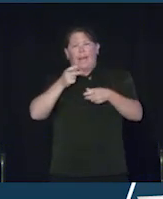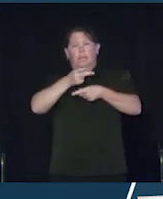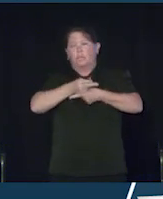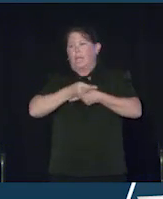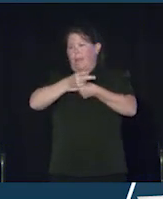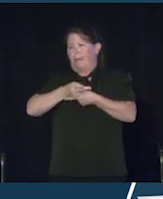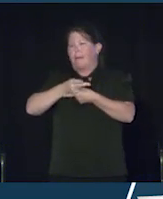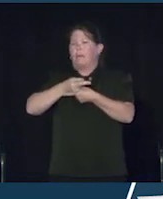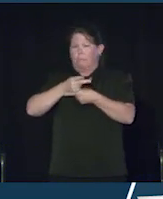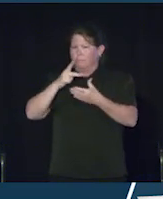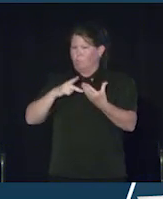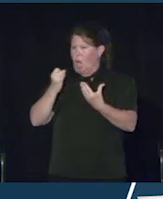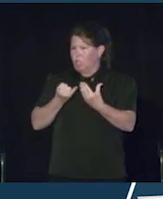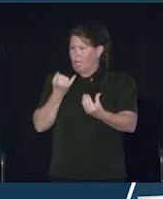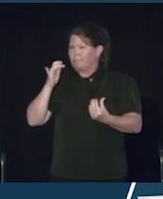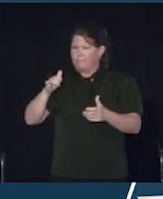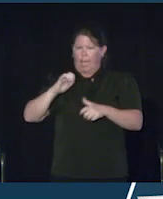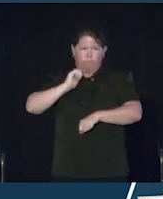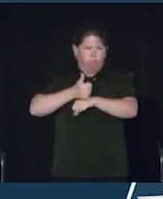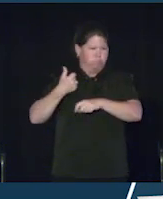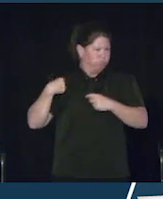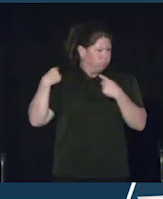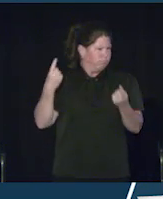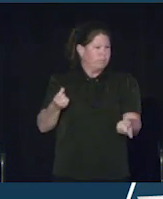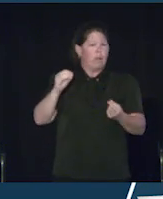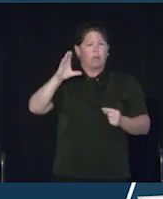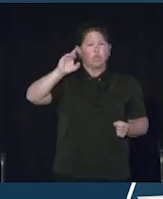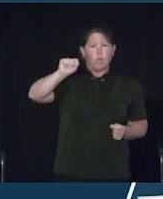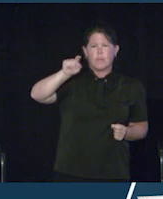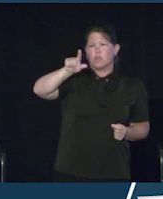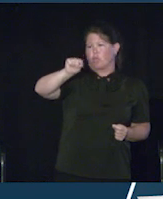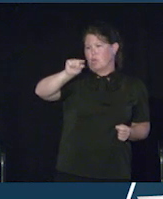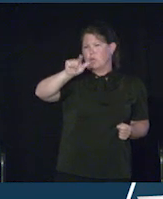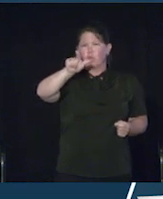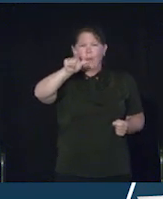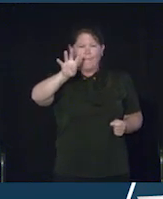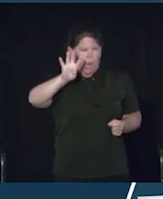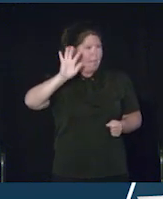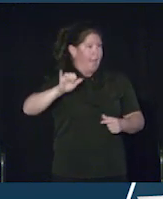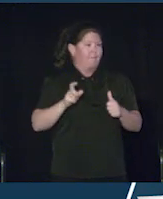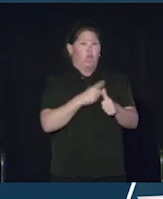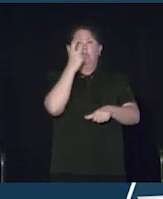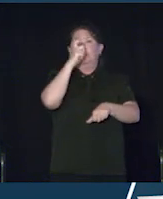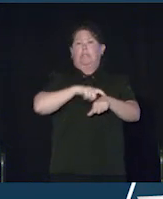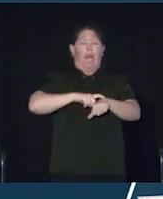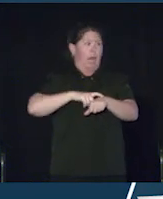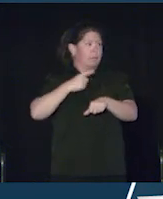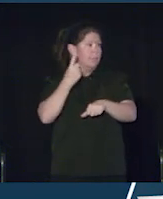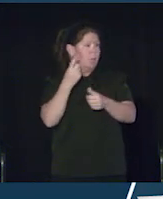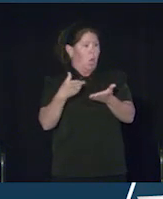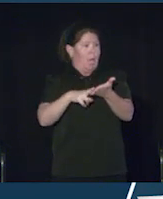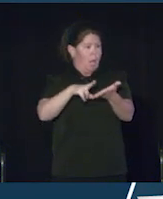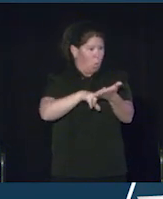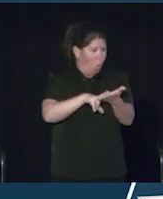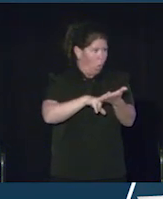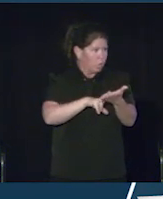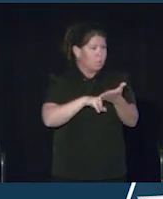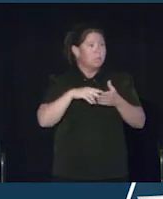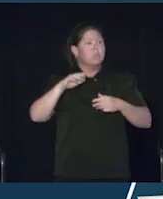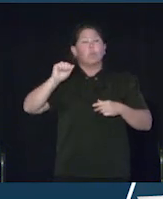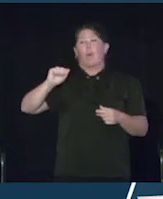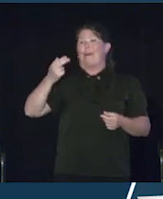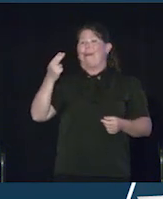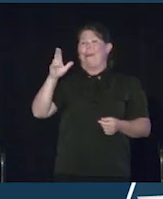in effect since October 2024. That's when we had our first enrollee. And the managed care pilot